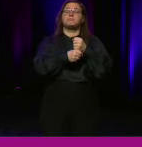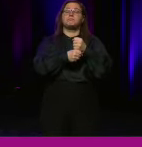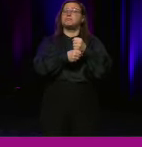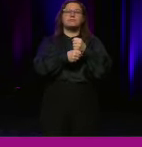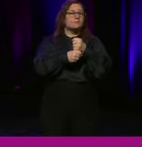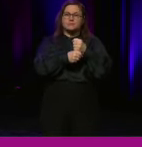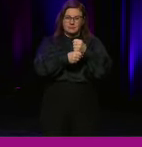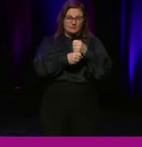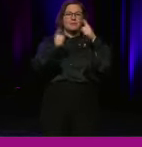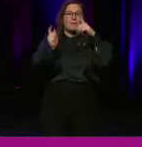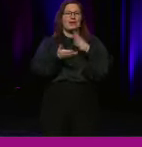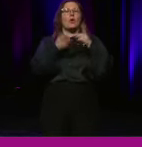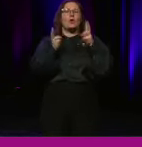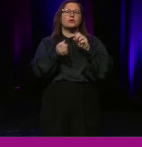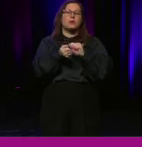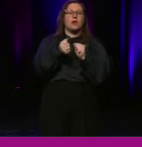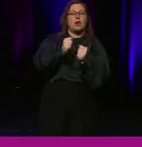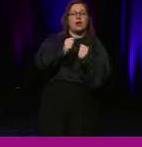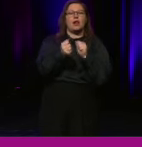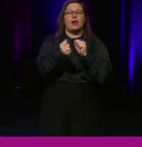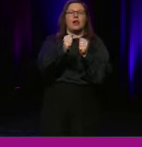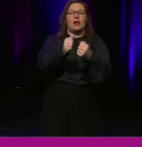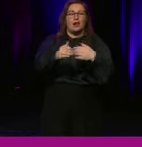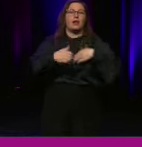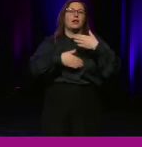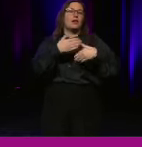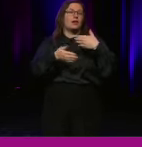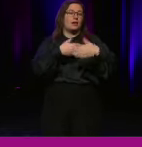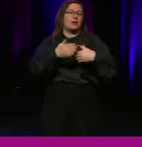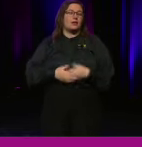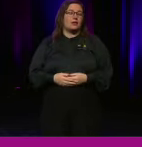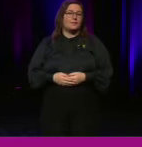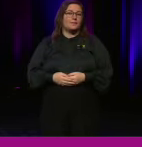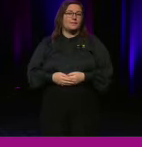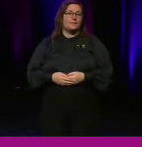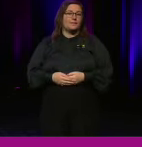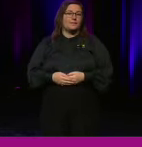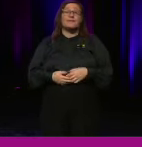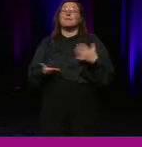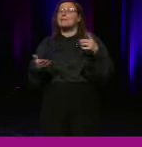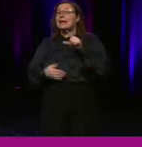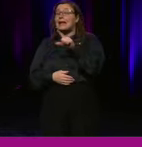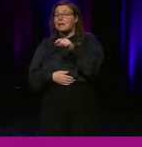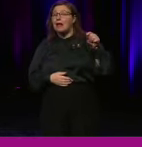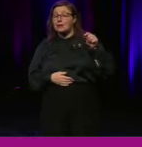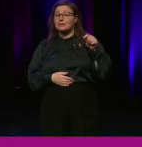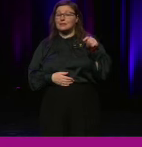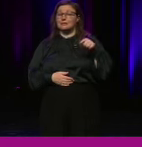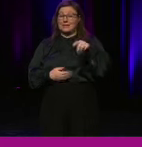They too evolve over time. And this sometimes makes human